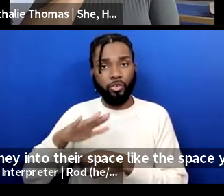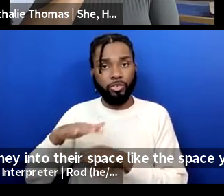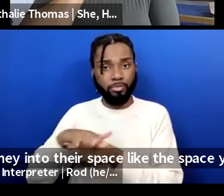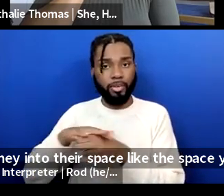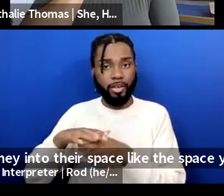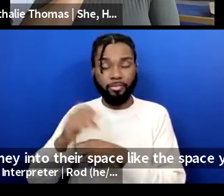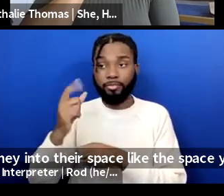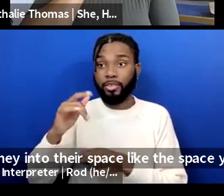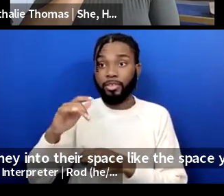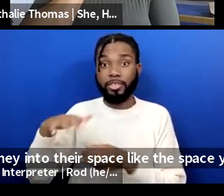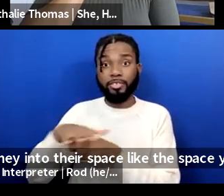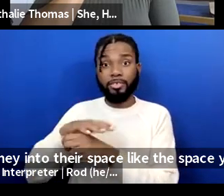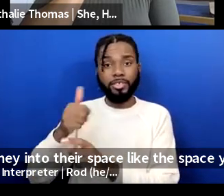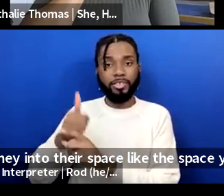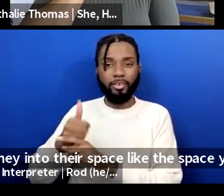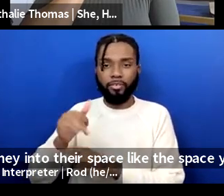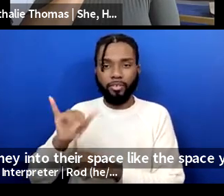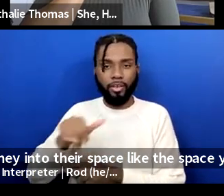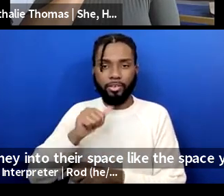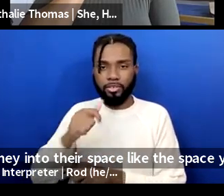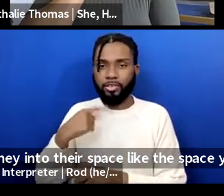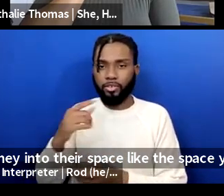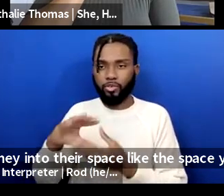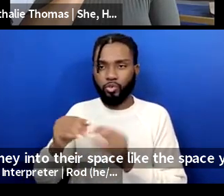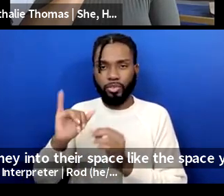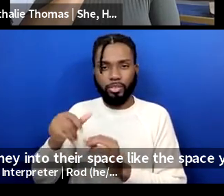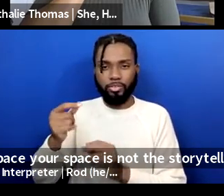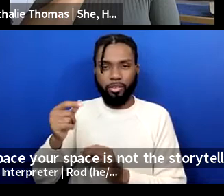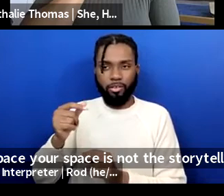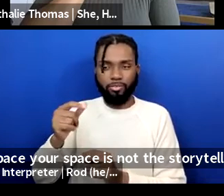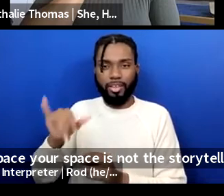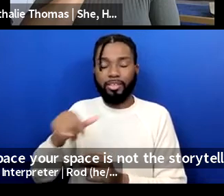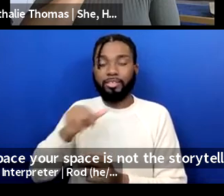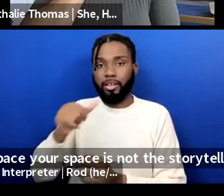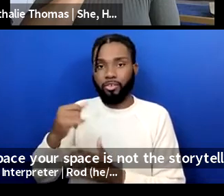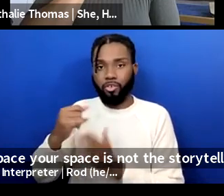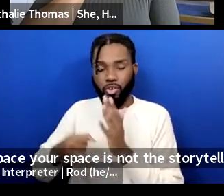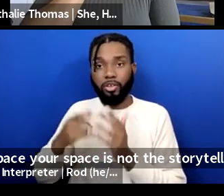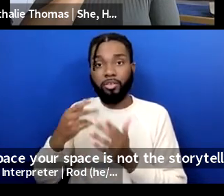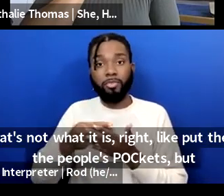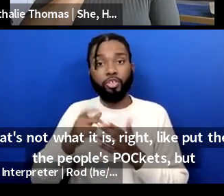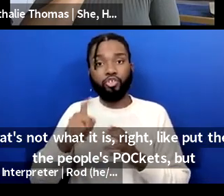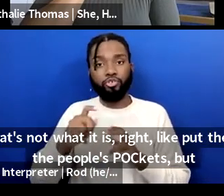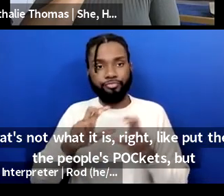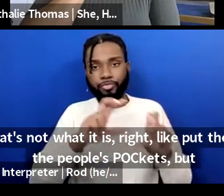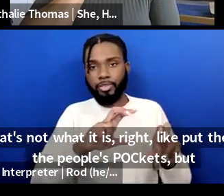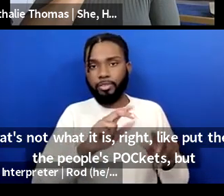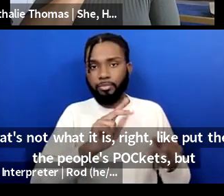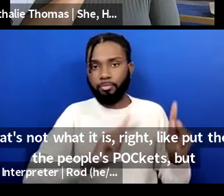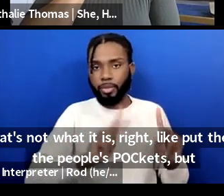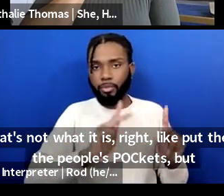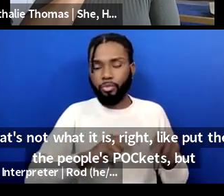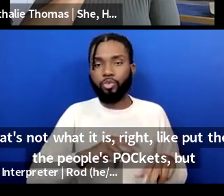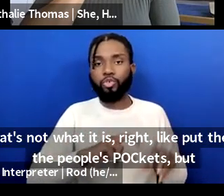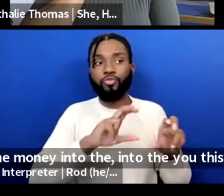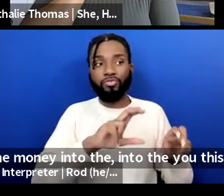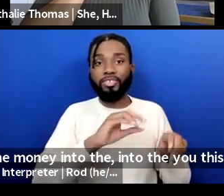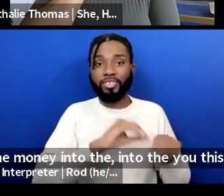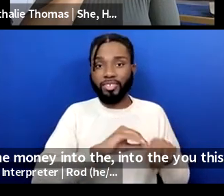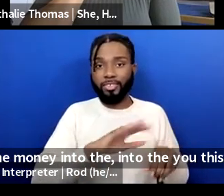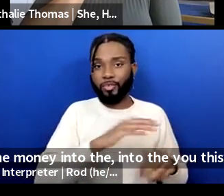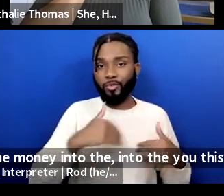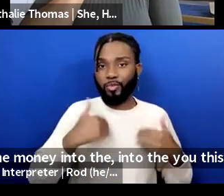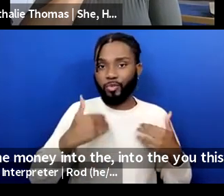the storytelling, it's not the art. That's not what it is, right? Like put the money in the people's pockets, put the money into the youths'